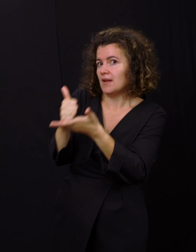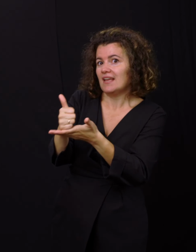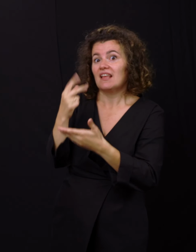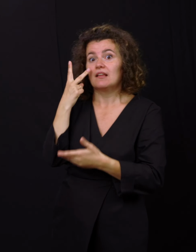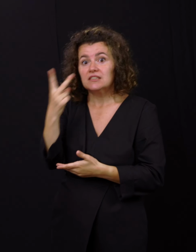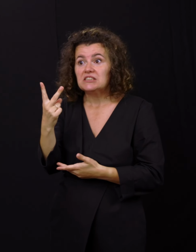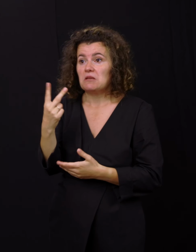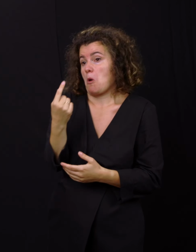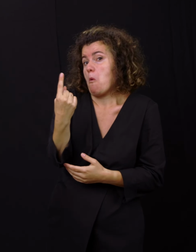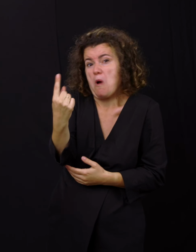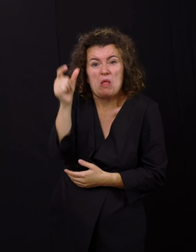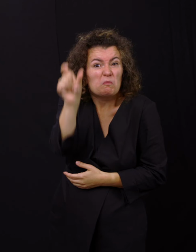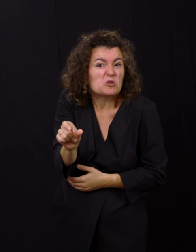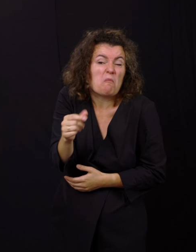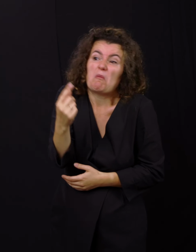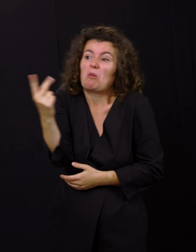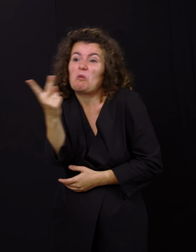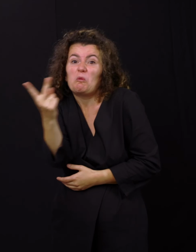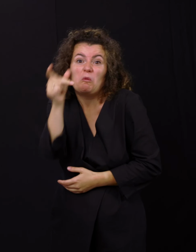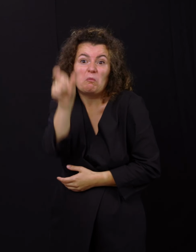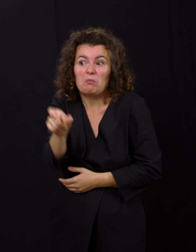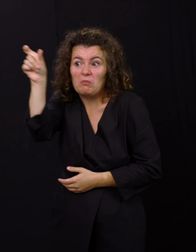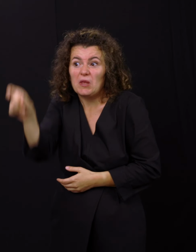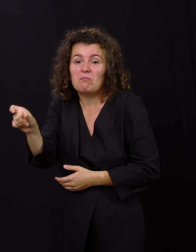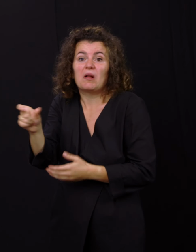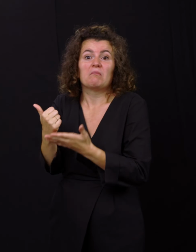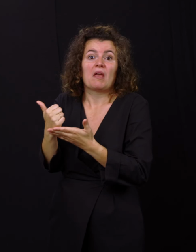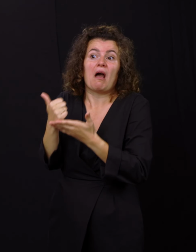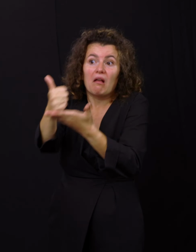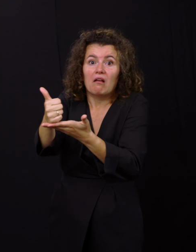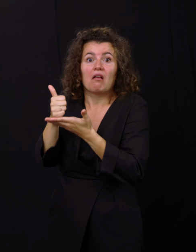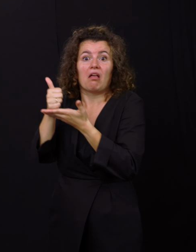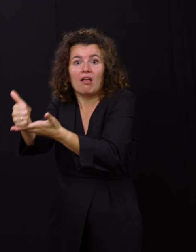this therapy is actually efficient for these patients with